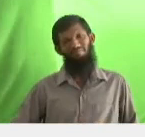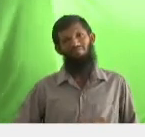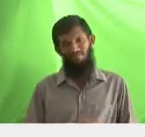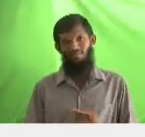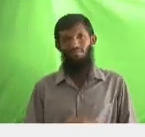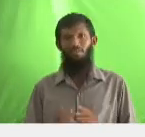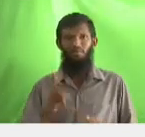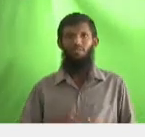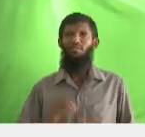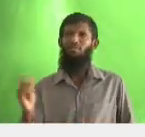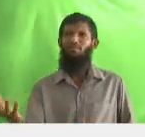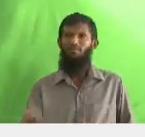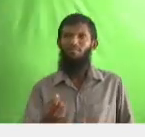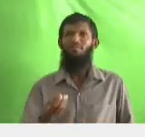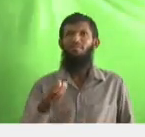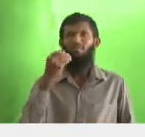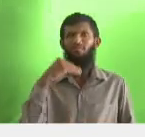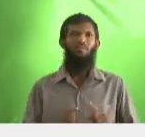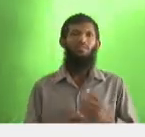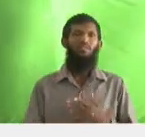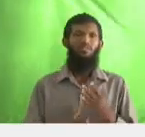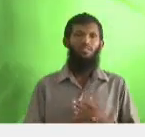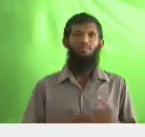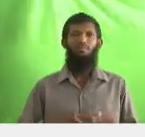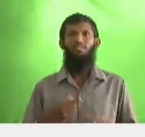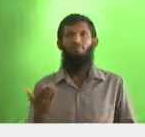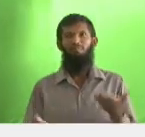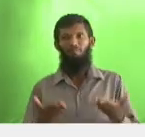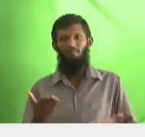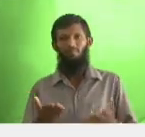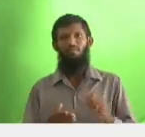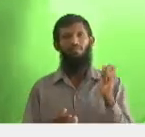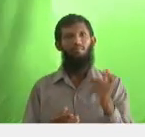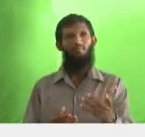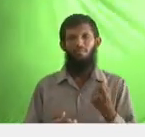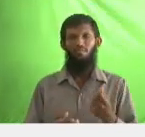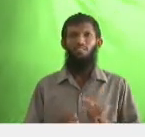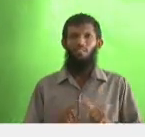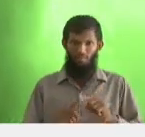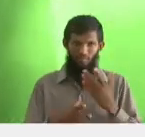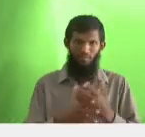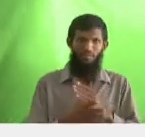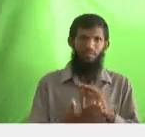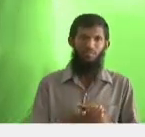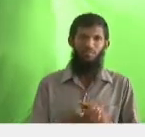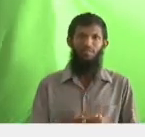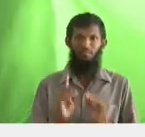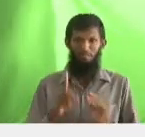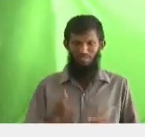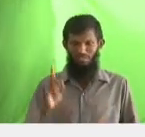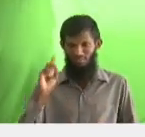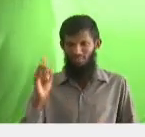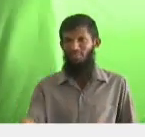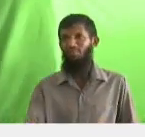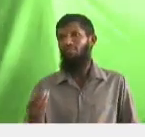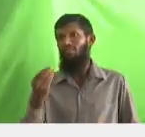need to purchase things. We would need to trade. We would need to actually consume food. And